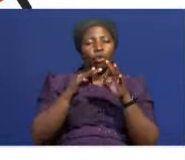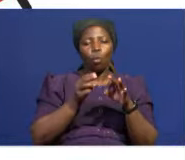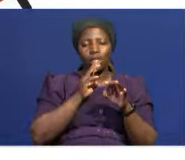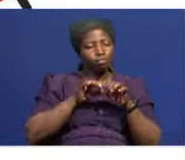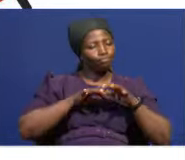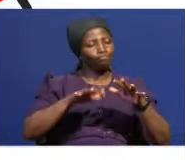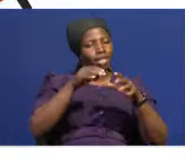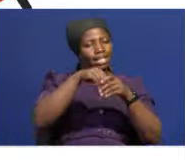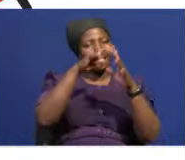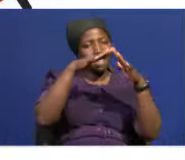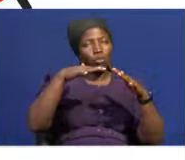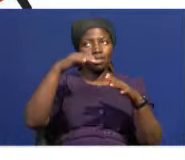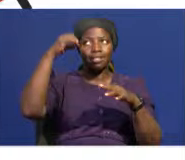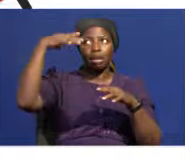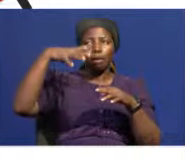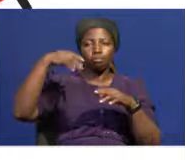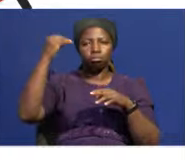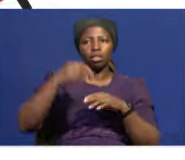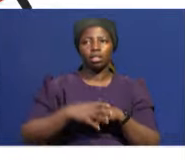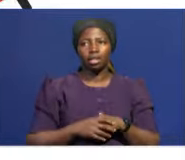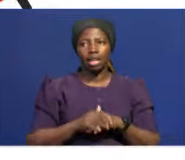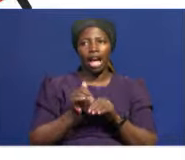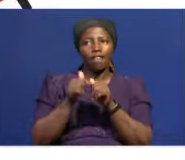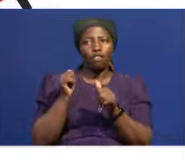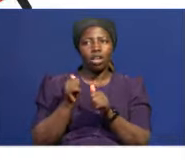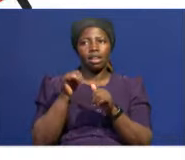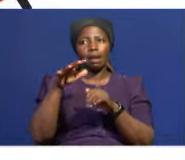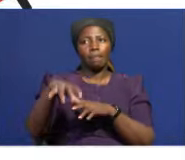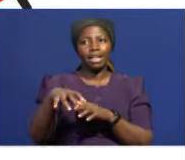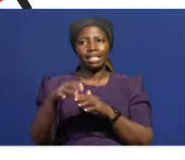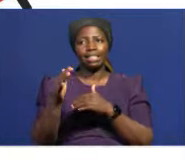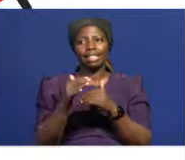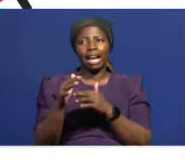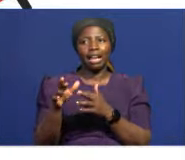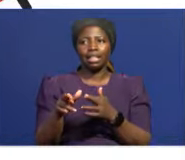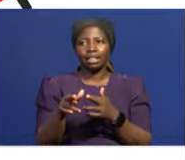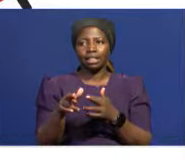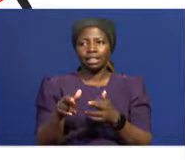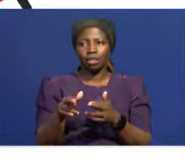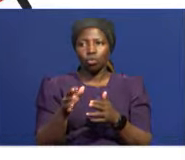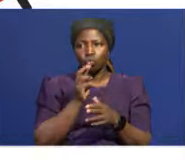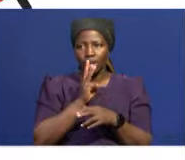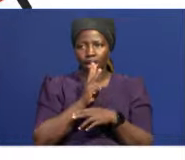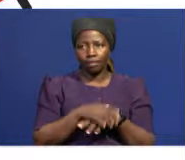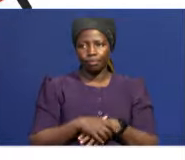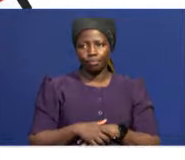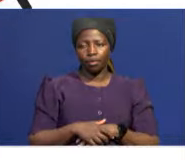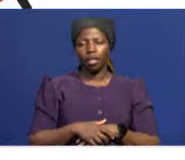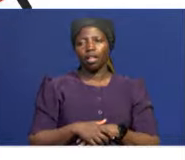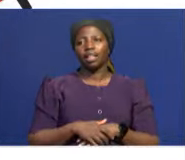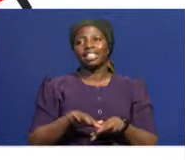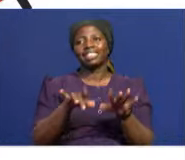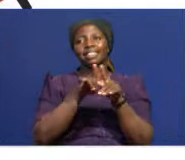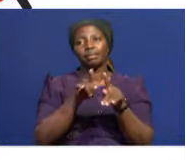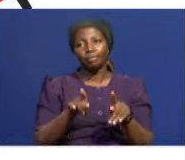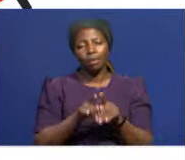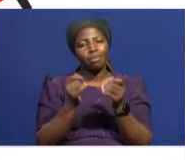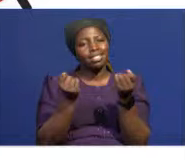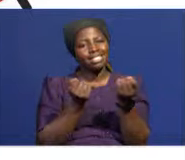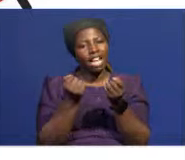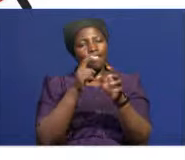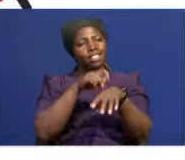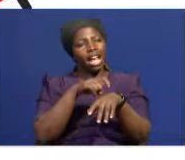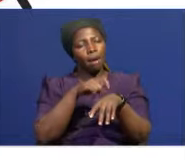driving along streams or rivers. Avoid down power lines and muddy waters, and do not drive over a flooded